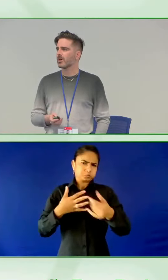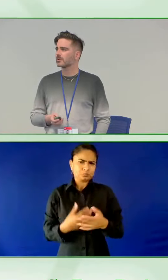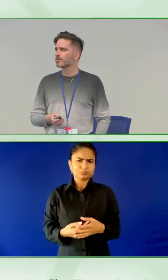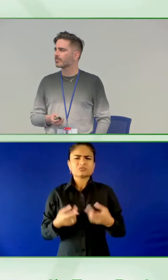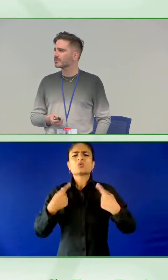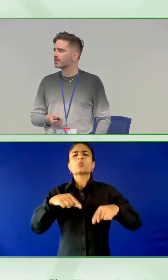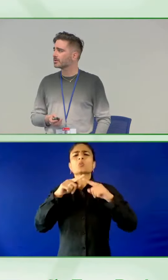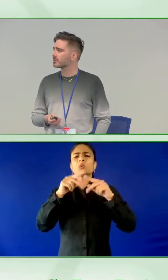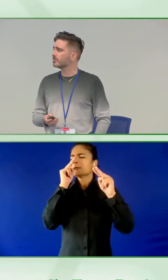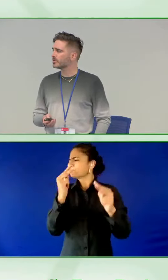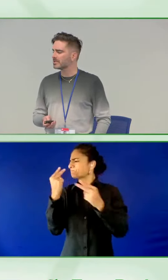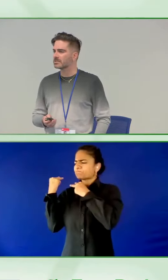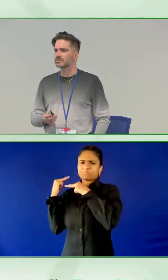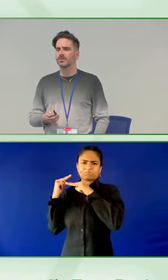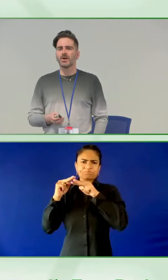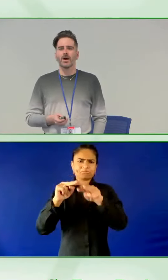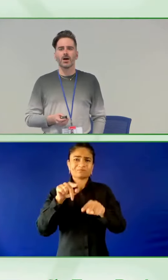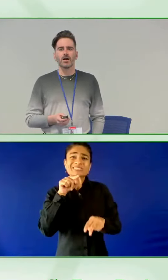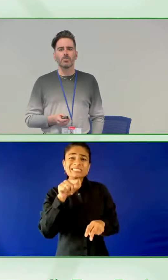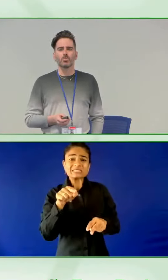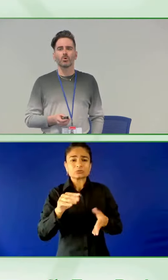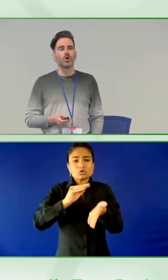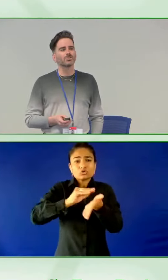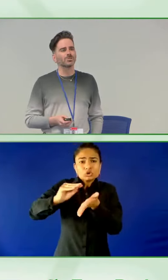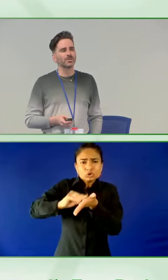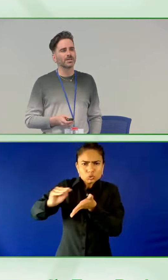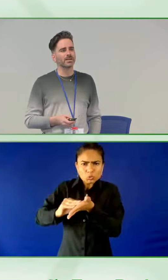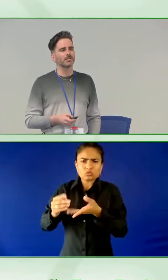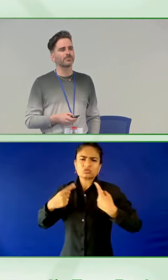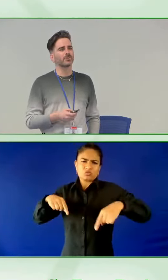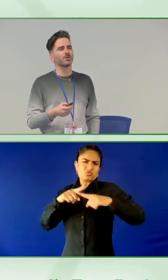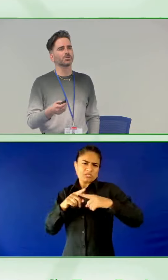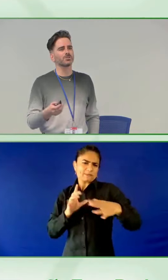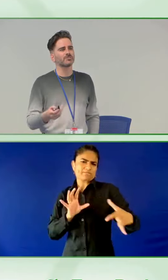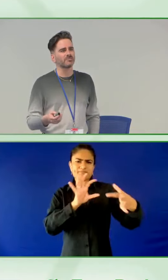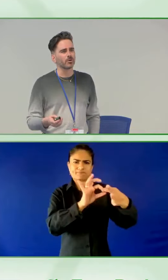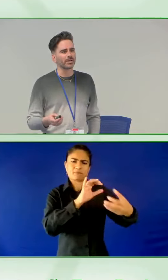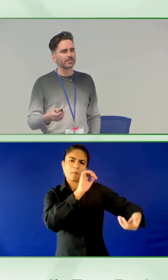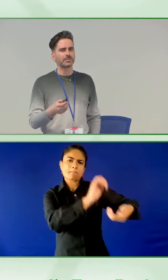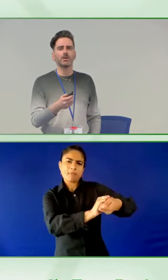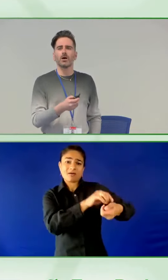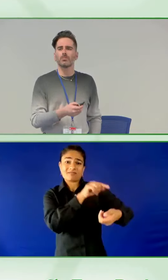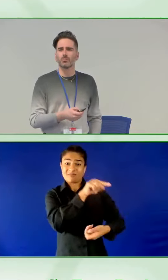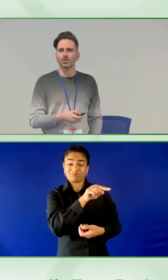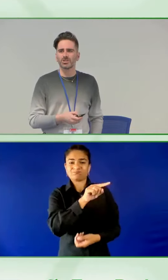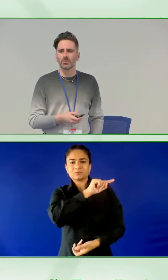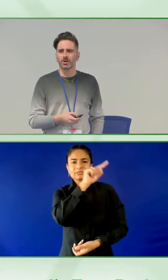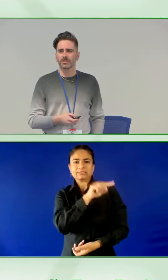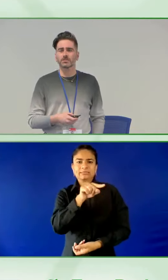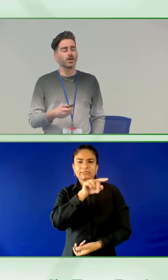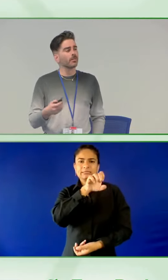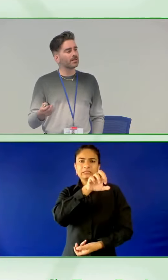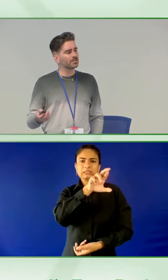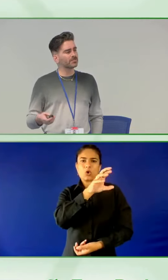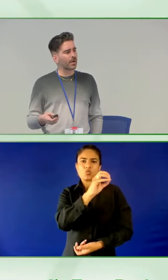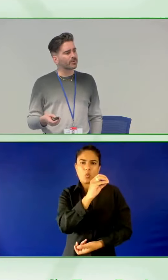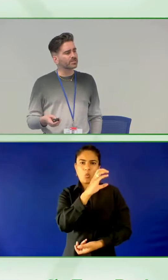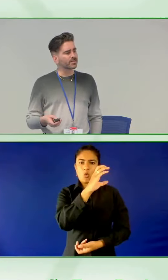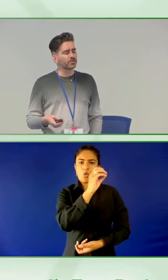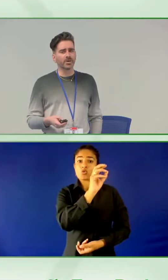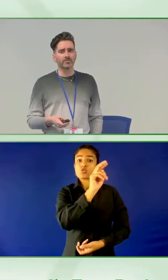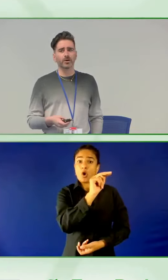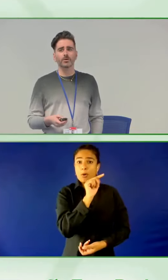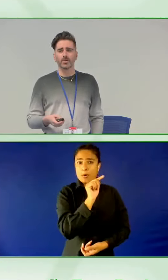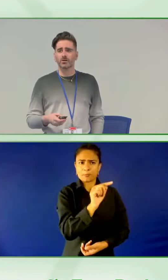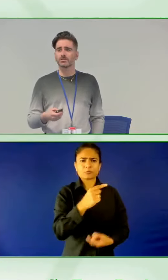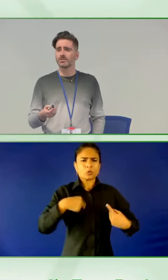that serve underrepresented communities. We're also looking at different countries of focus, emerging markets, lots of topics